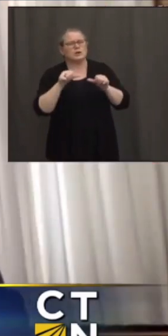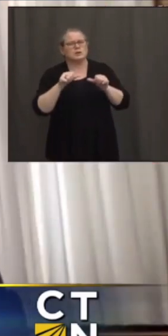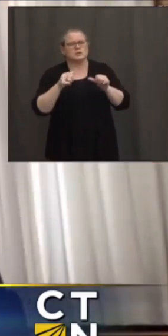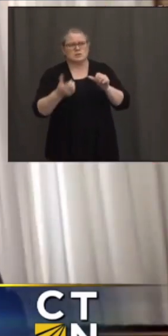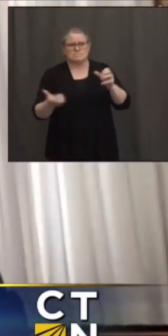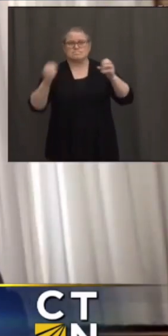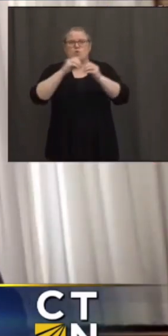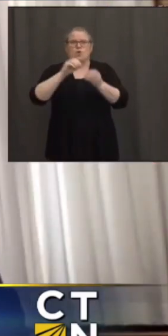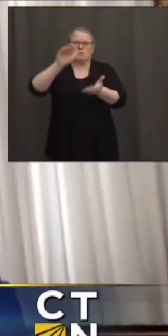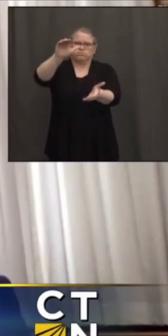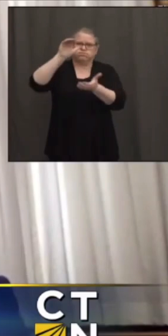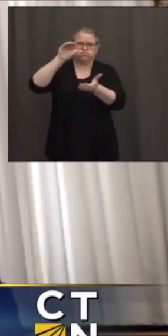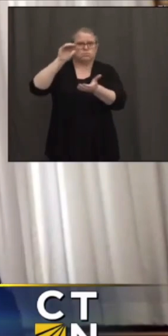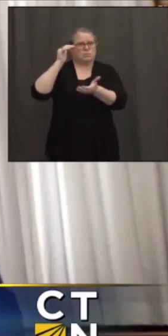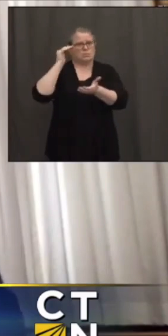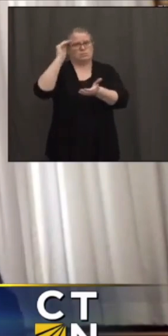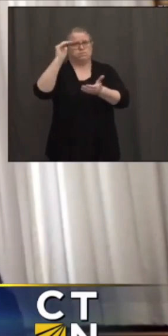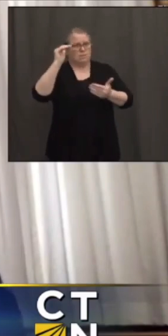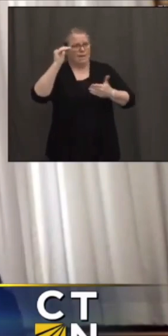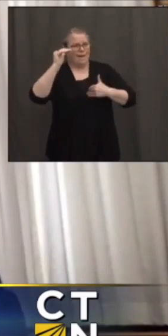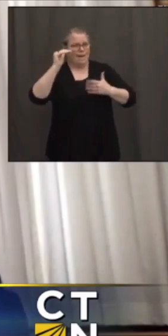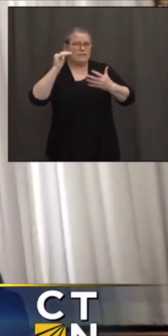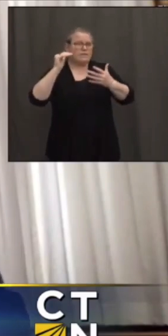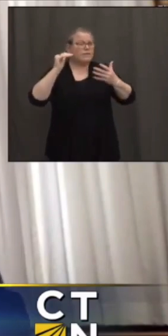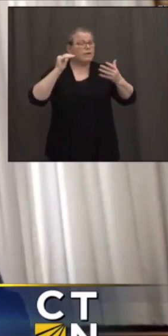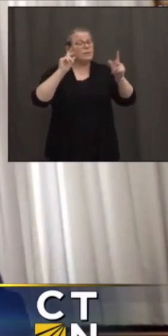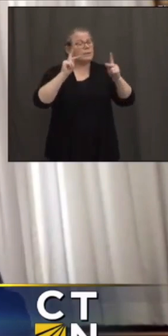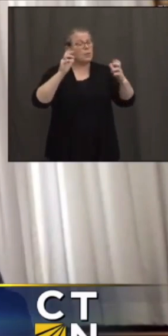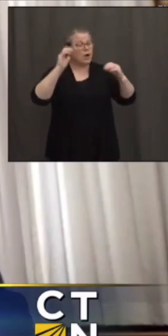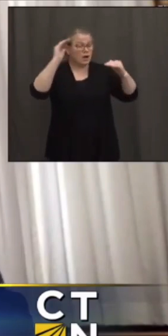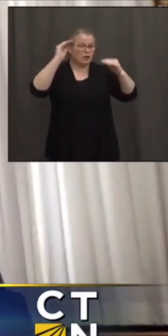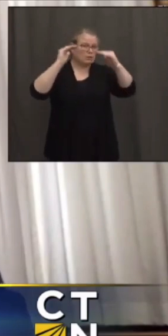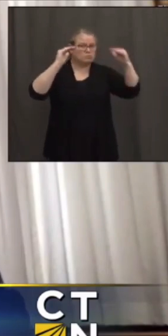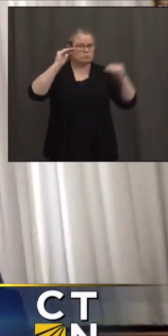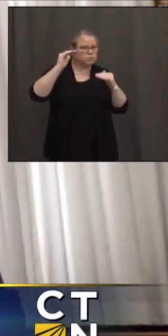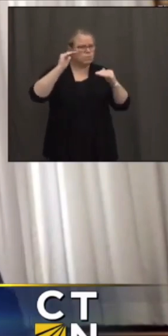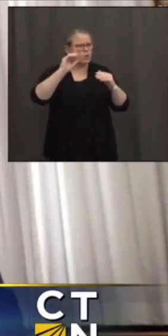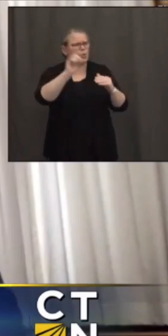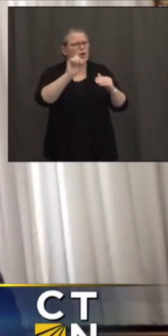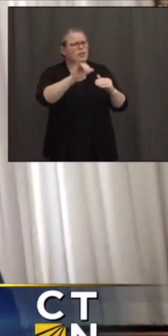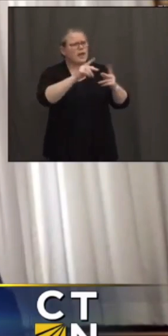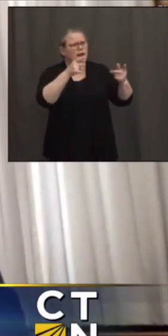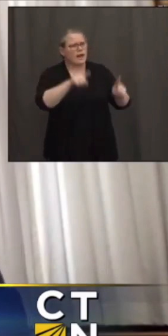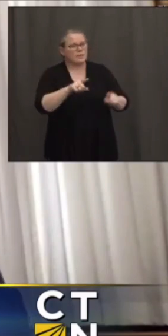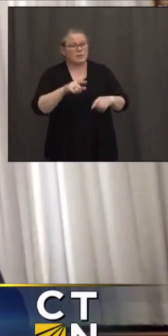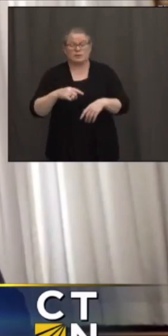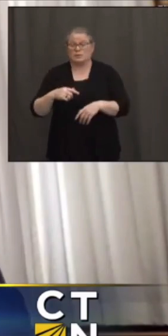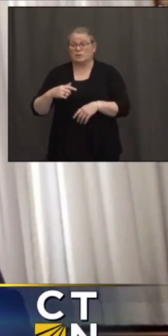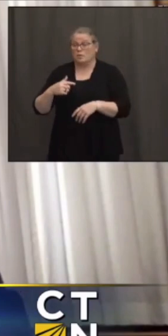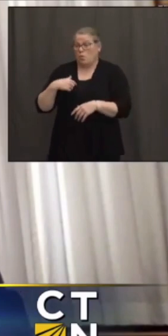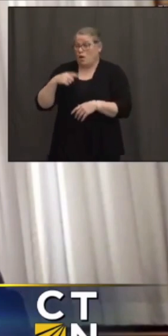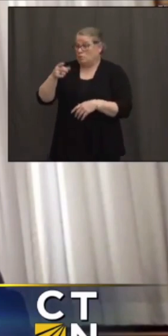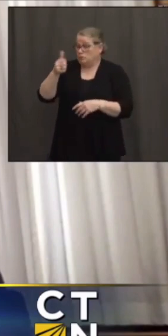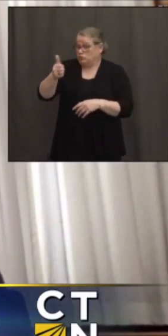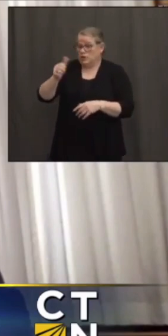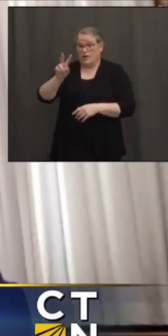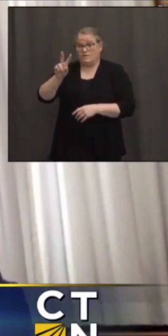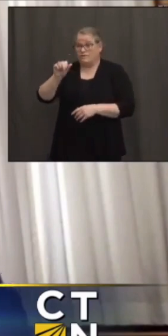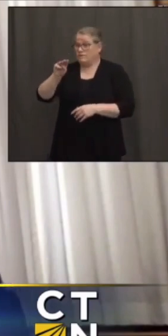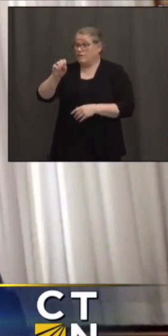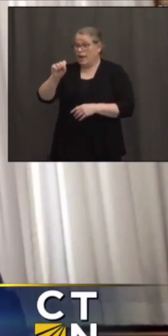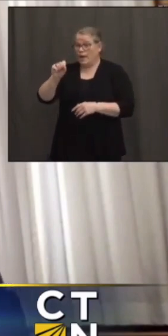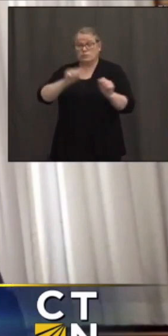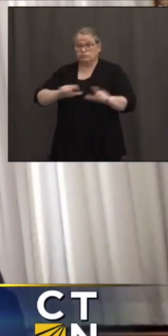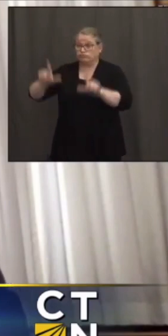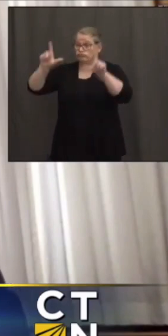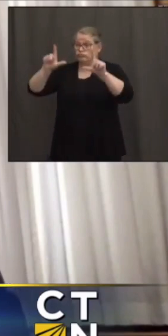and you can look for yourself. I was on this morning. I saw a handful of sites where I could have gotten a same-day appointment to get Pfizer or Moderna